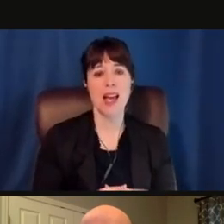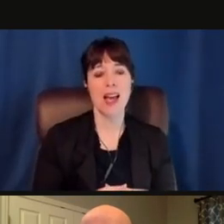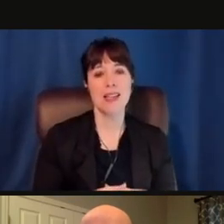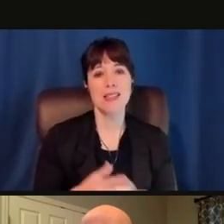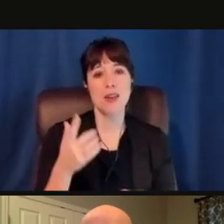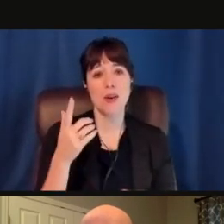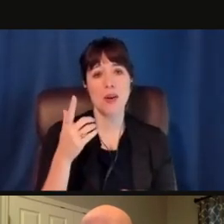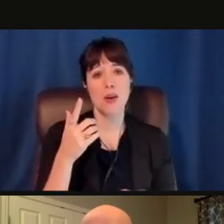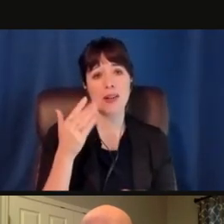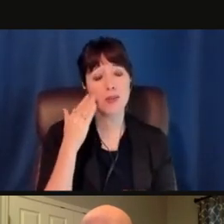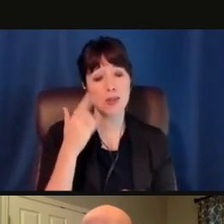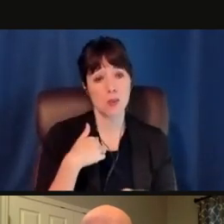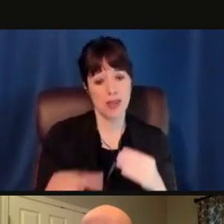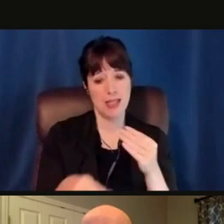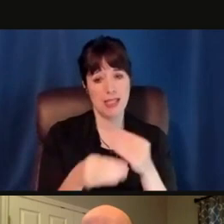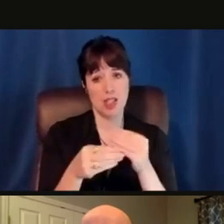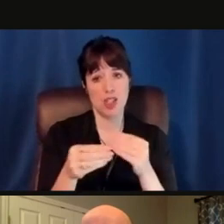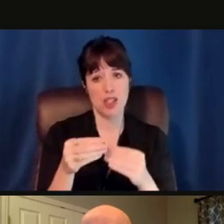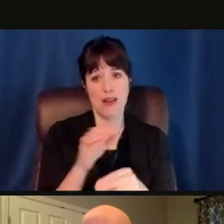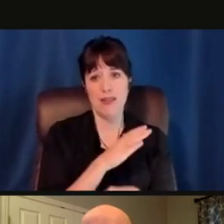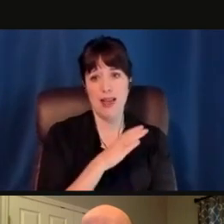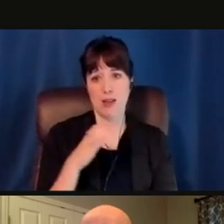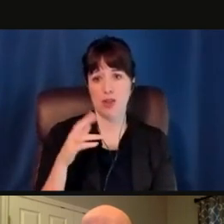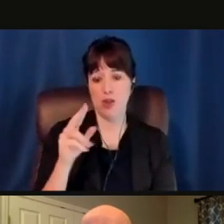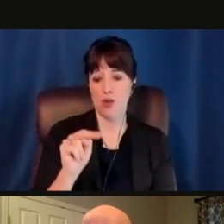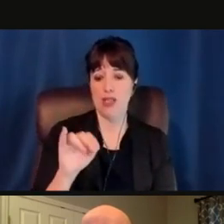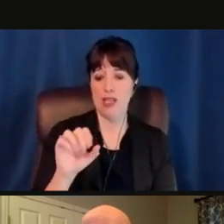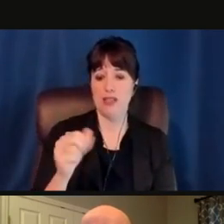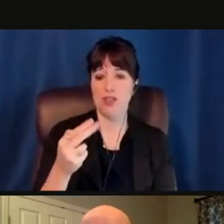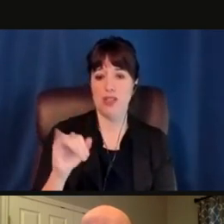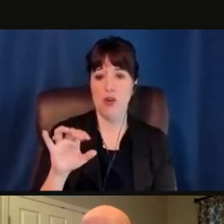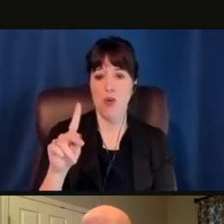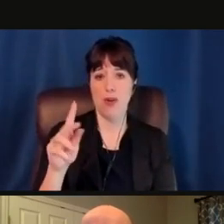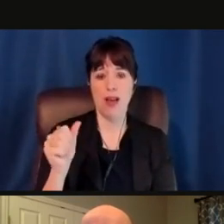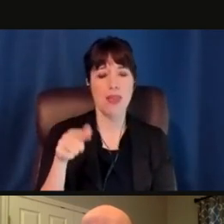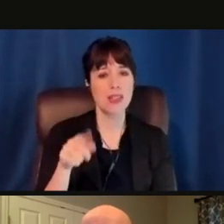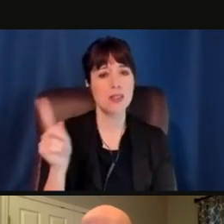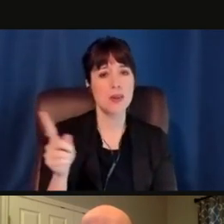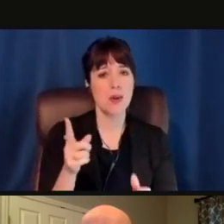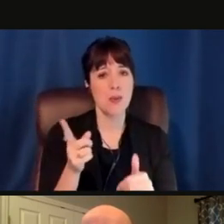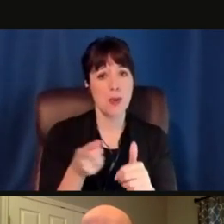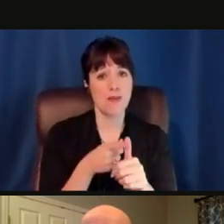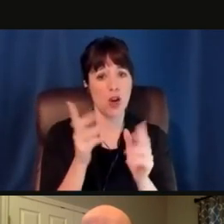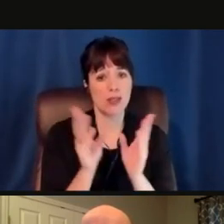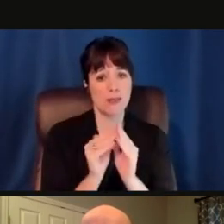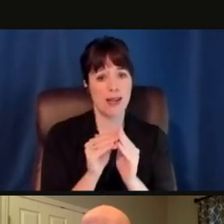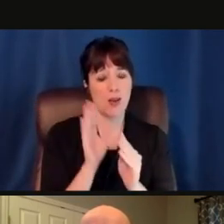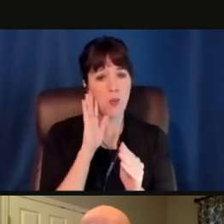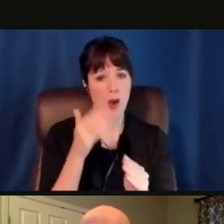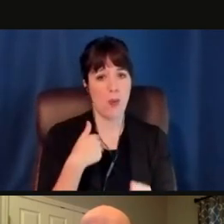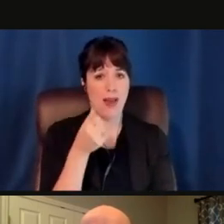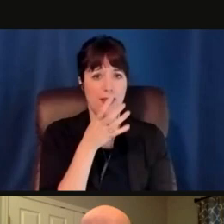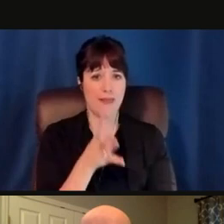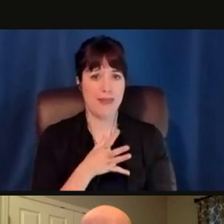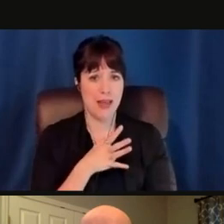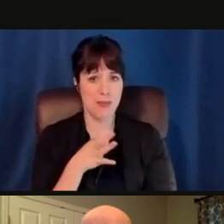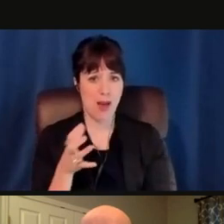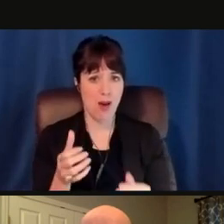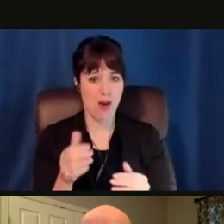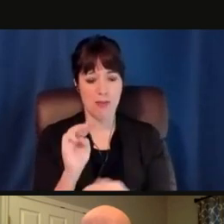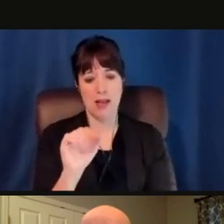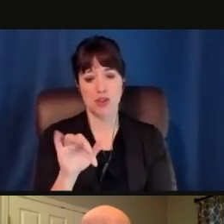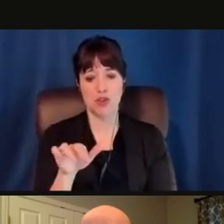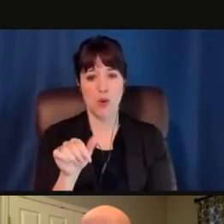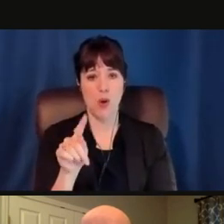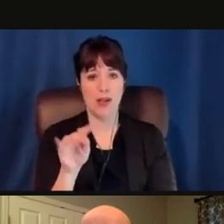addition of Councillor Nishioka last week that this would be our first meeting where we had a female majority. And it's, you know, Salem has